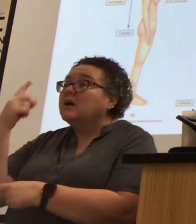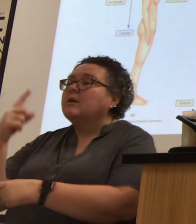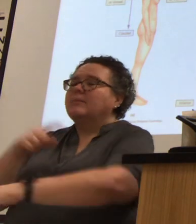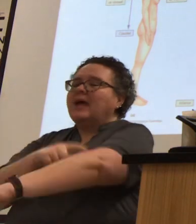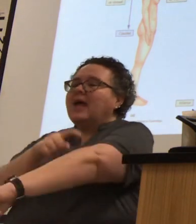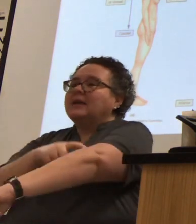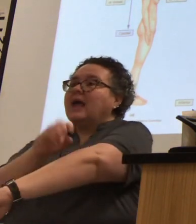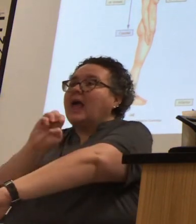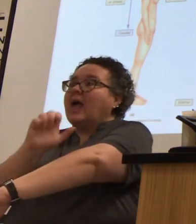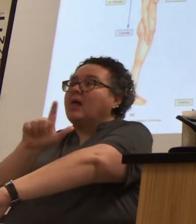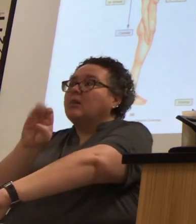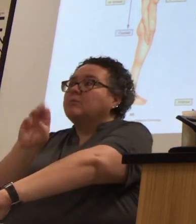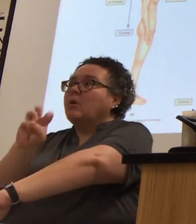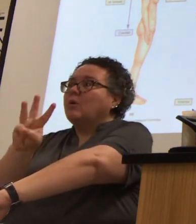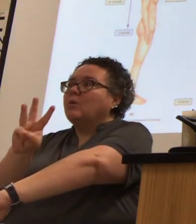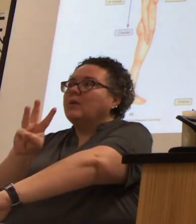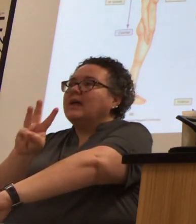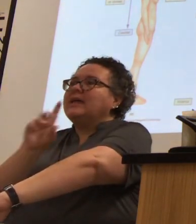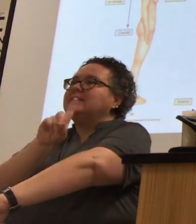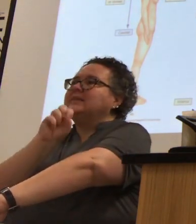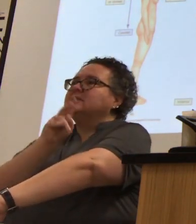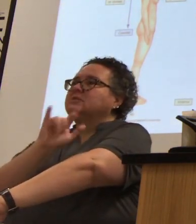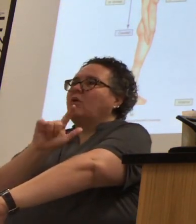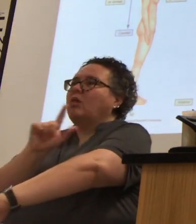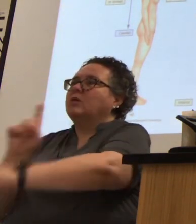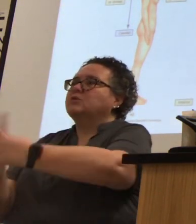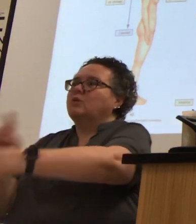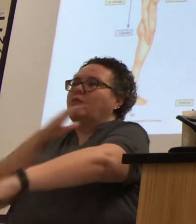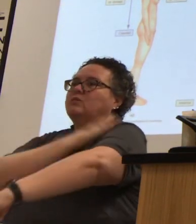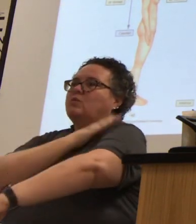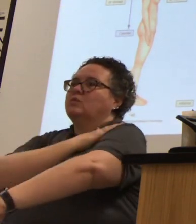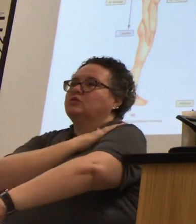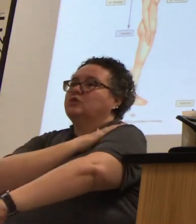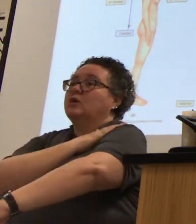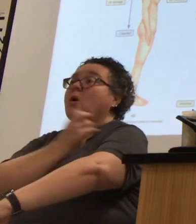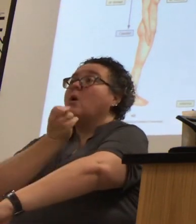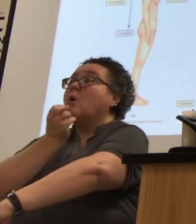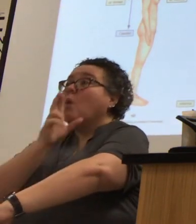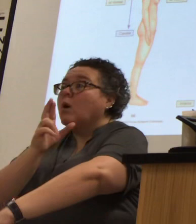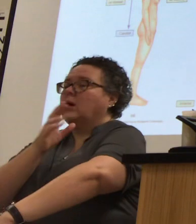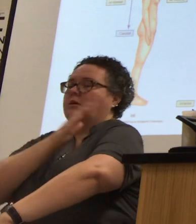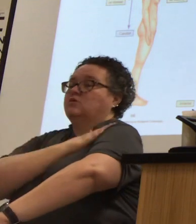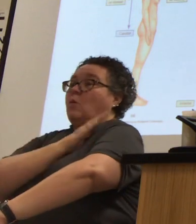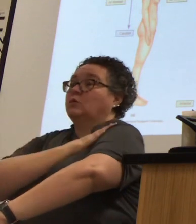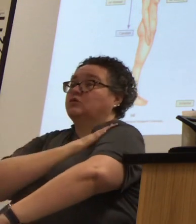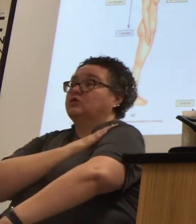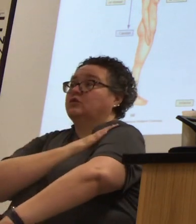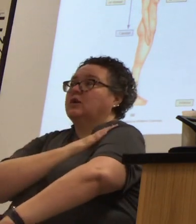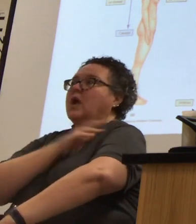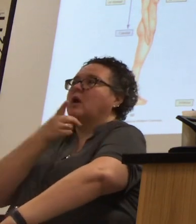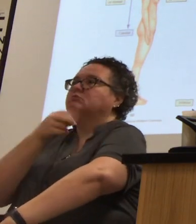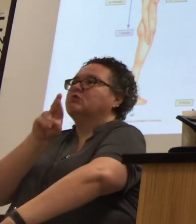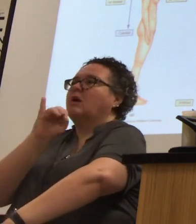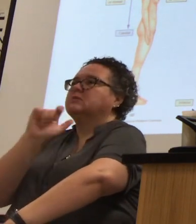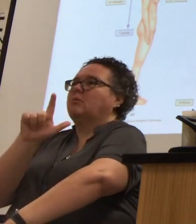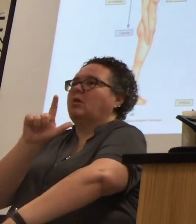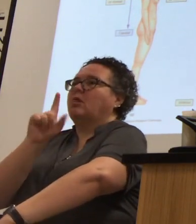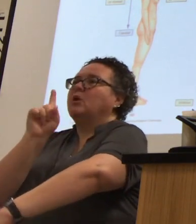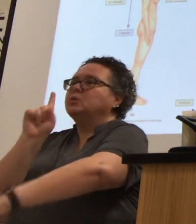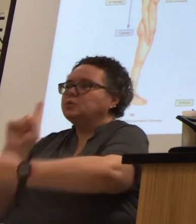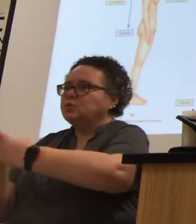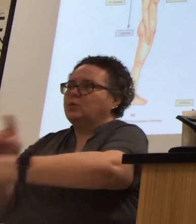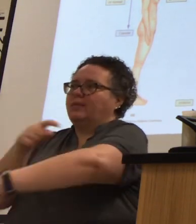shoulder. Or, say the same thing differently, the shoulder is proximal to the elbow.